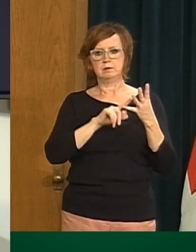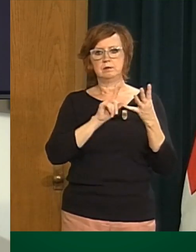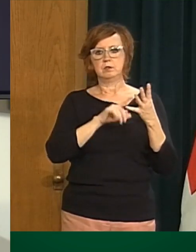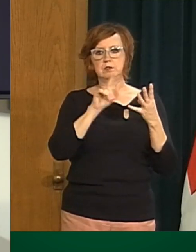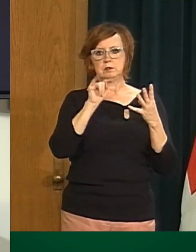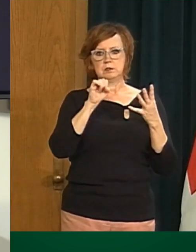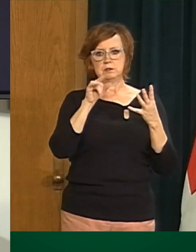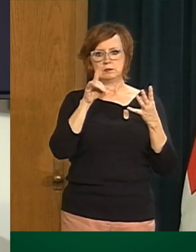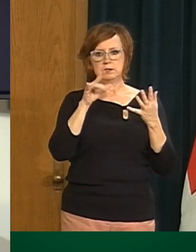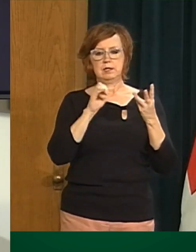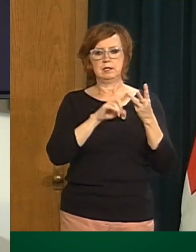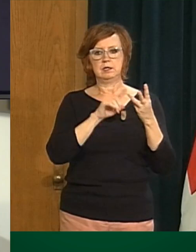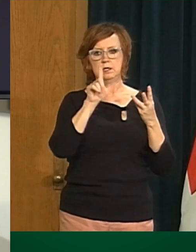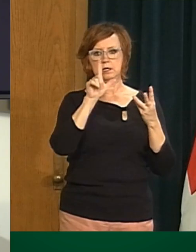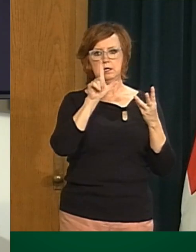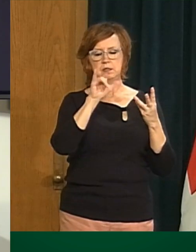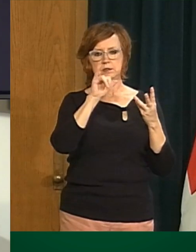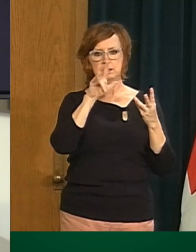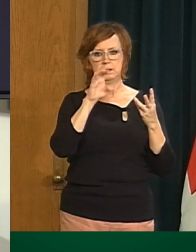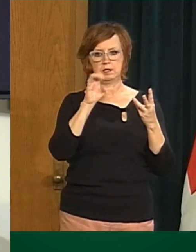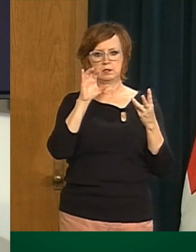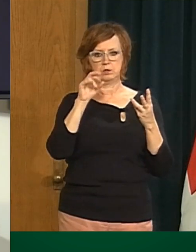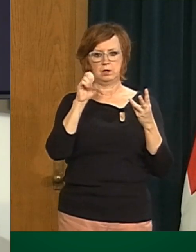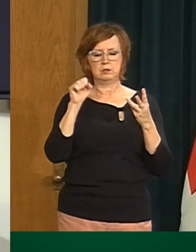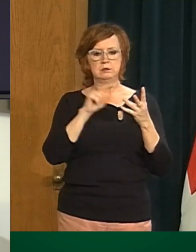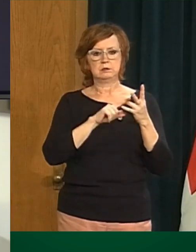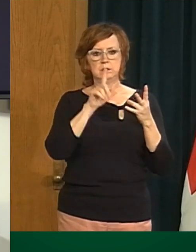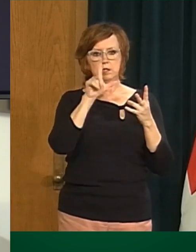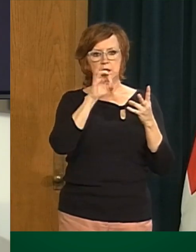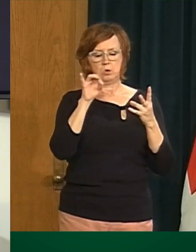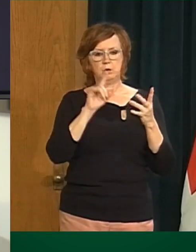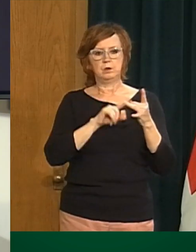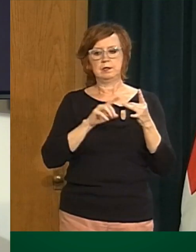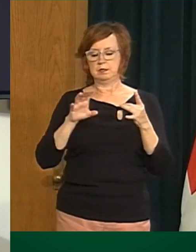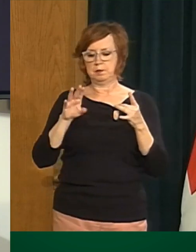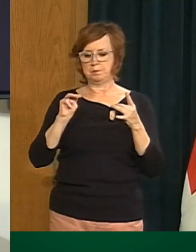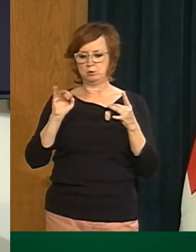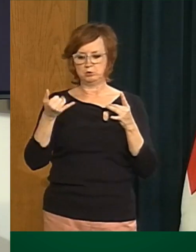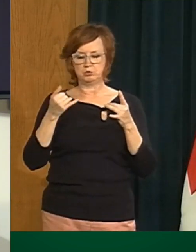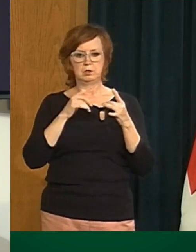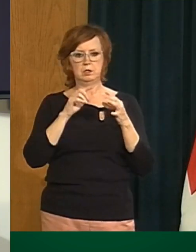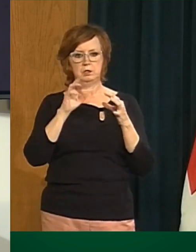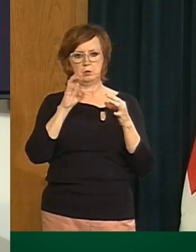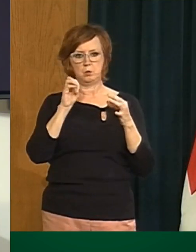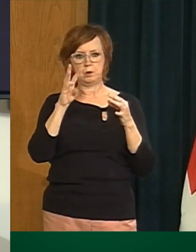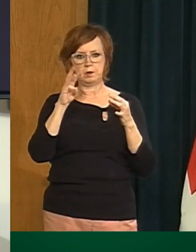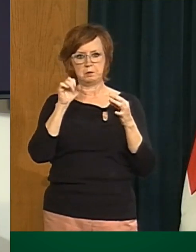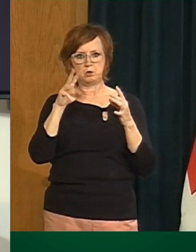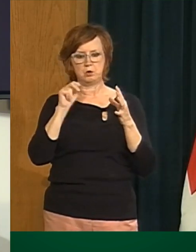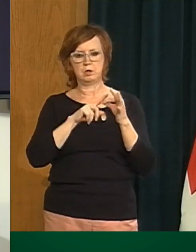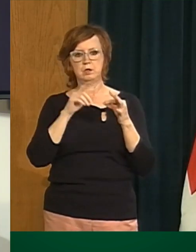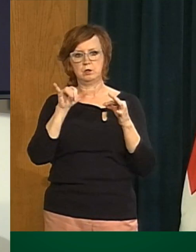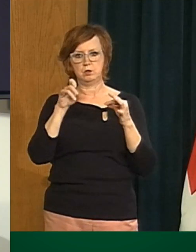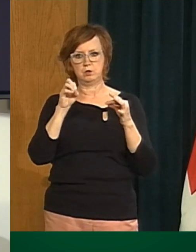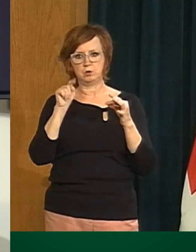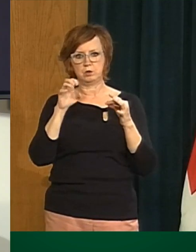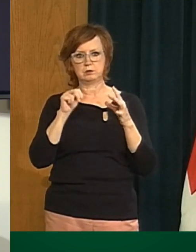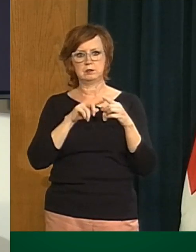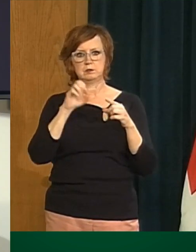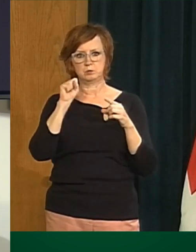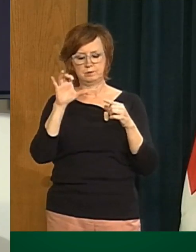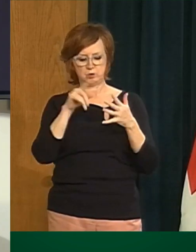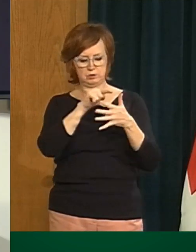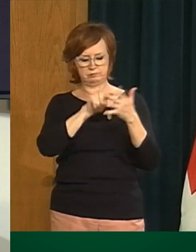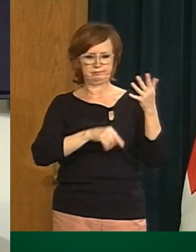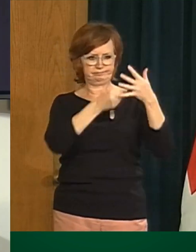Crosse, Loche, and Lloydminster. In the South, we are live in Moose Jaw, Weyburn, Yorkton, and Swift Current. We continue to look at expansion